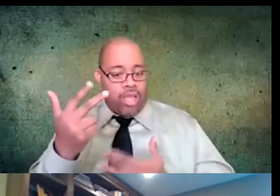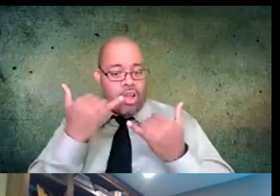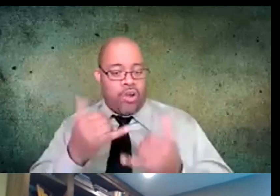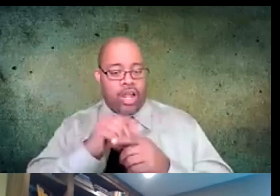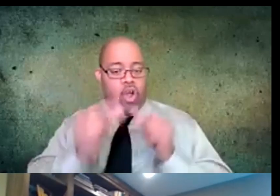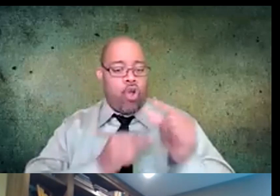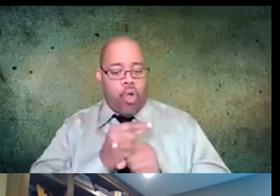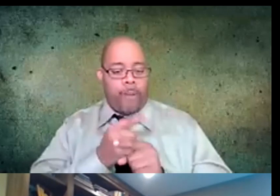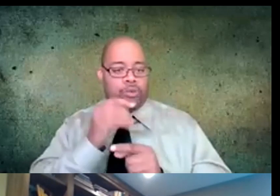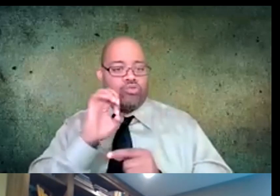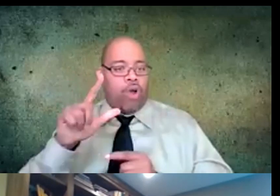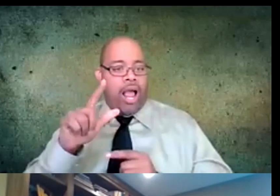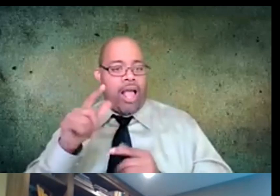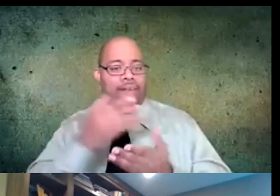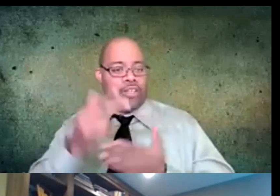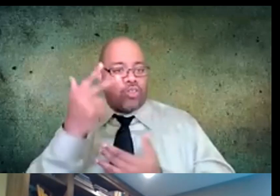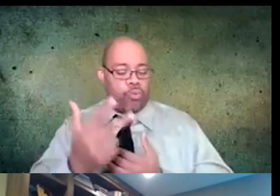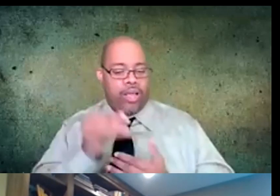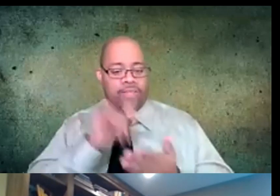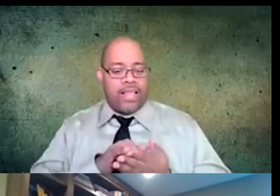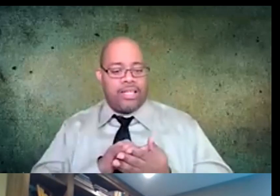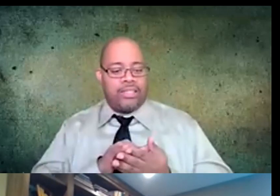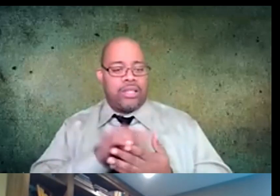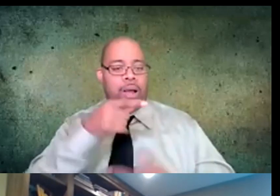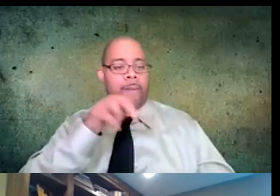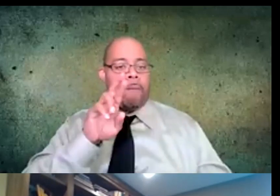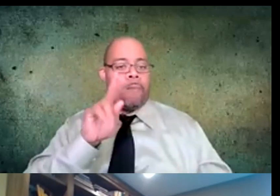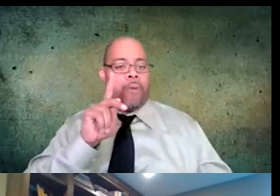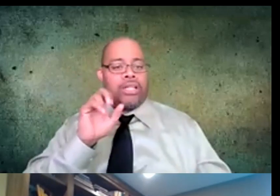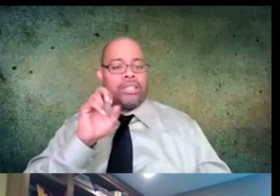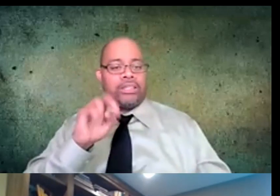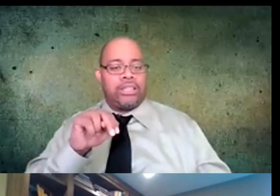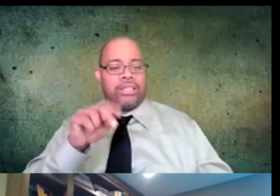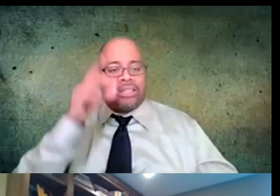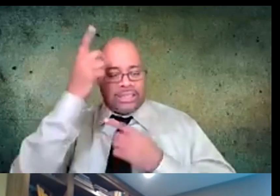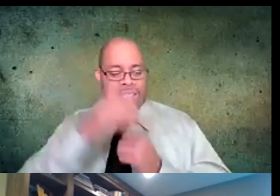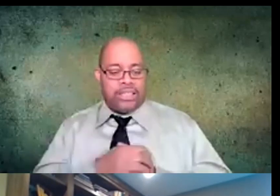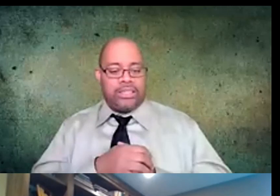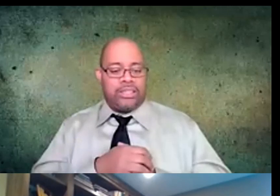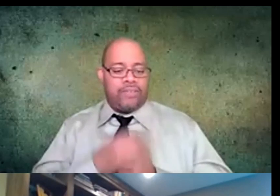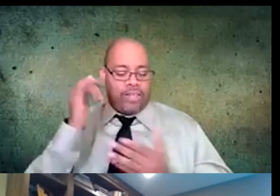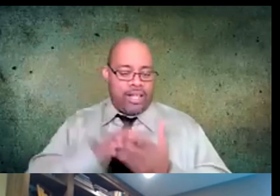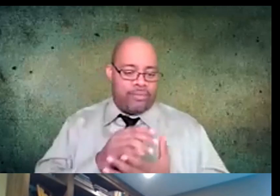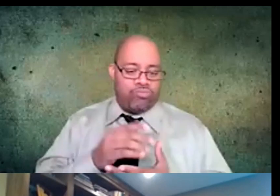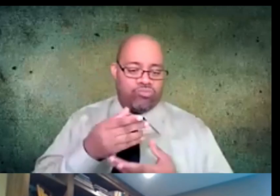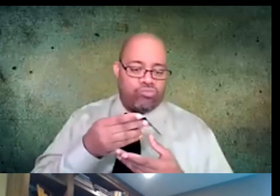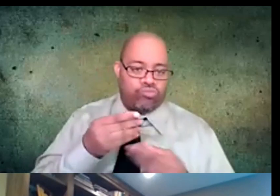global trial phase 3. And that is a Parkinson's disease for that